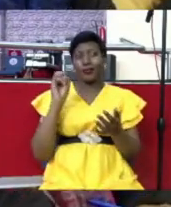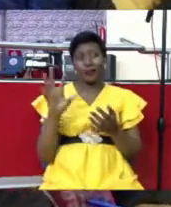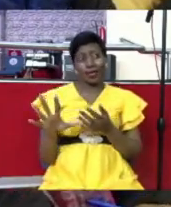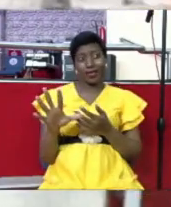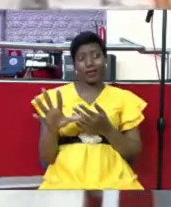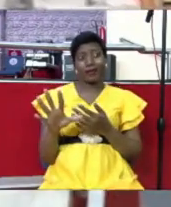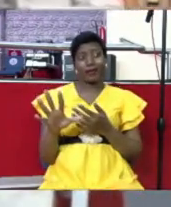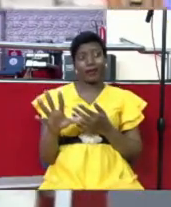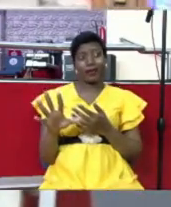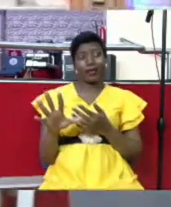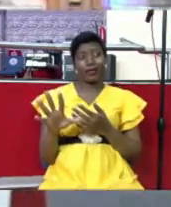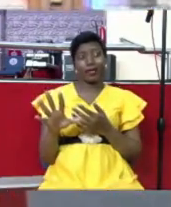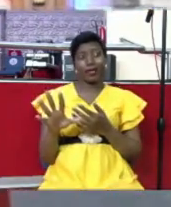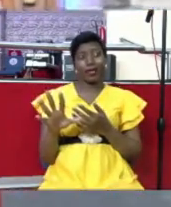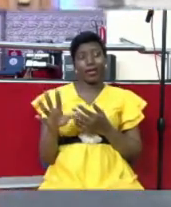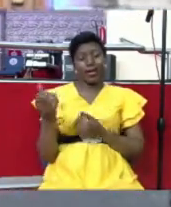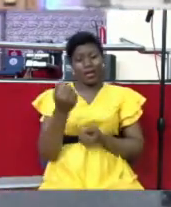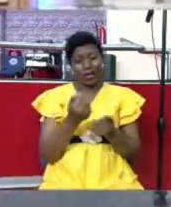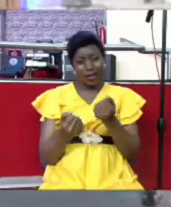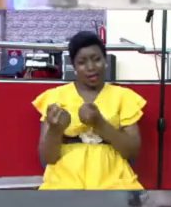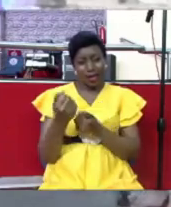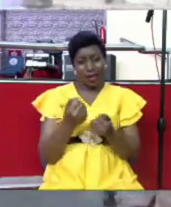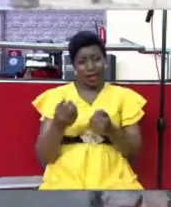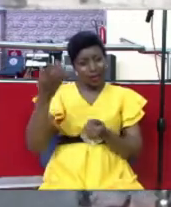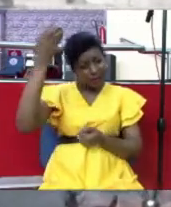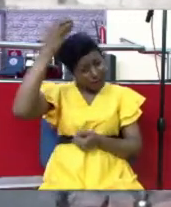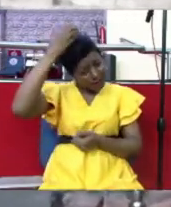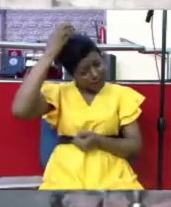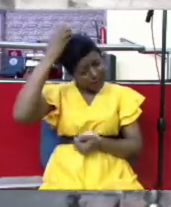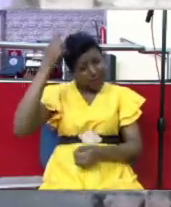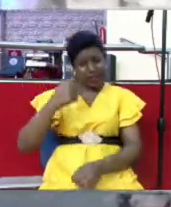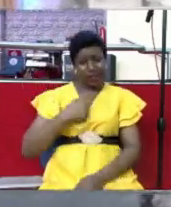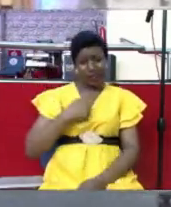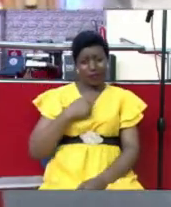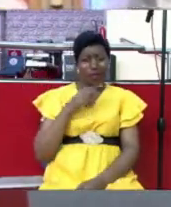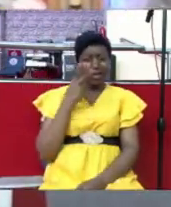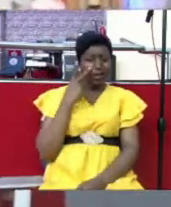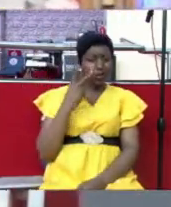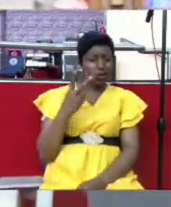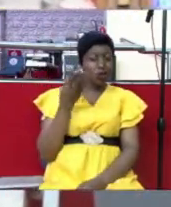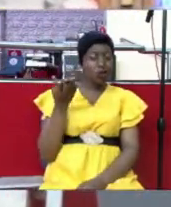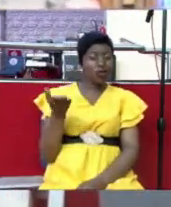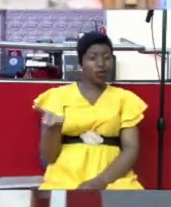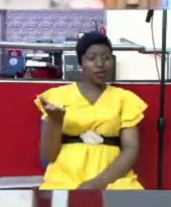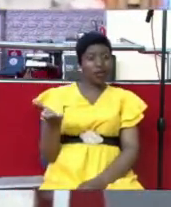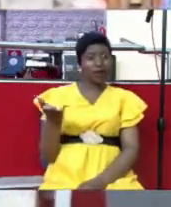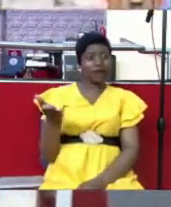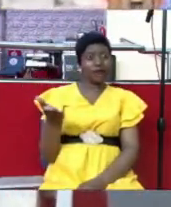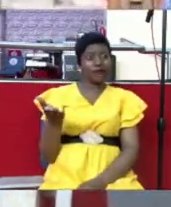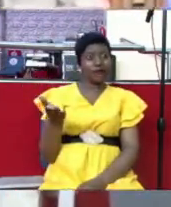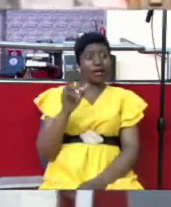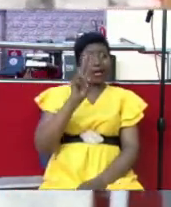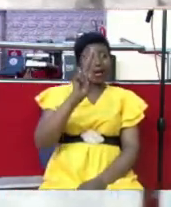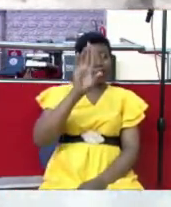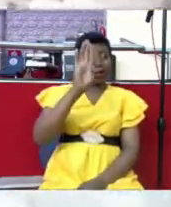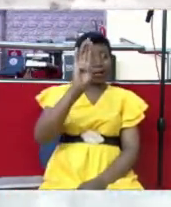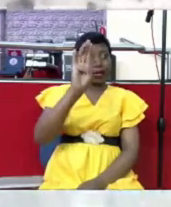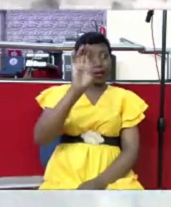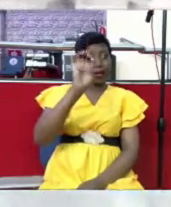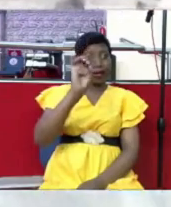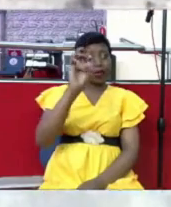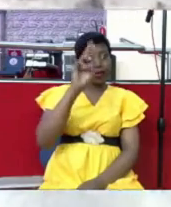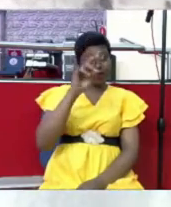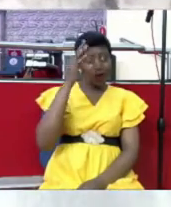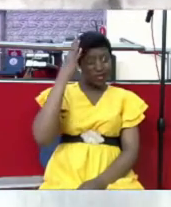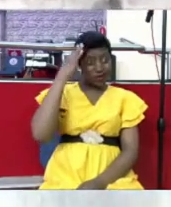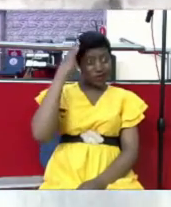The Ubers that I saw in that nation. Ile Uber ambayo niliona pale. Uber. Uber. Uba hapa ni gani?